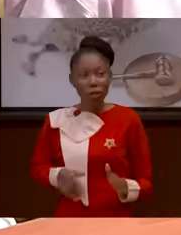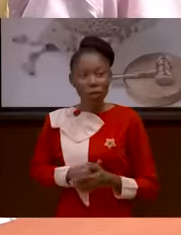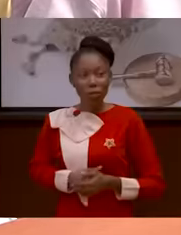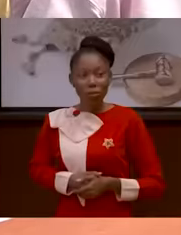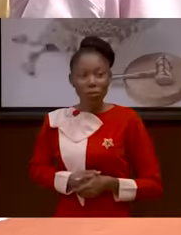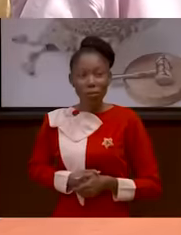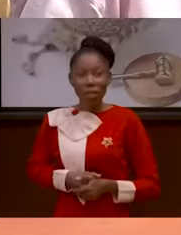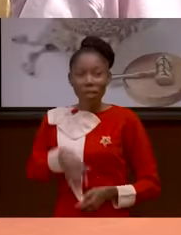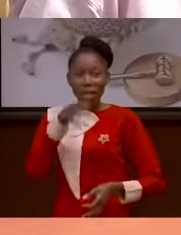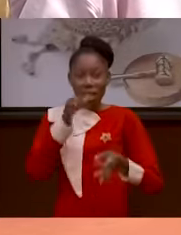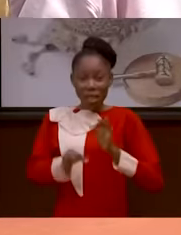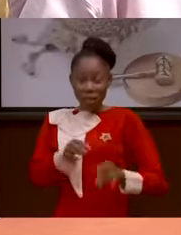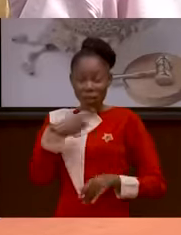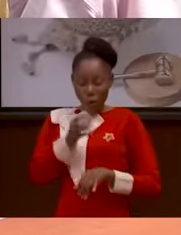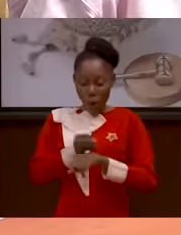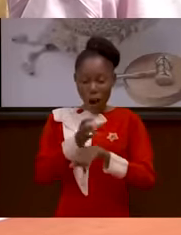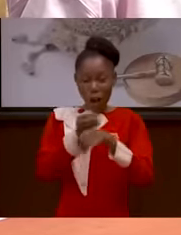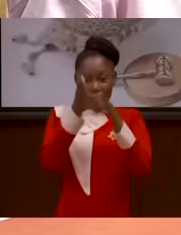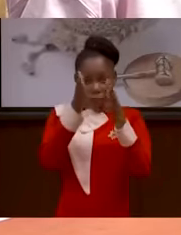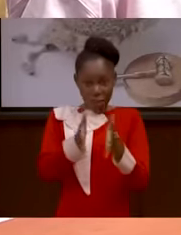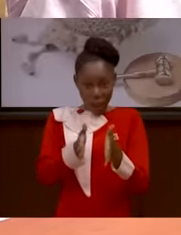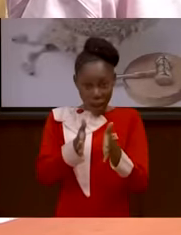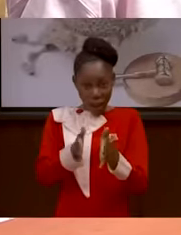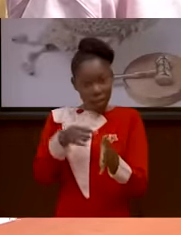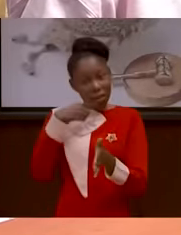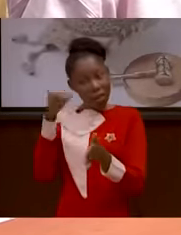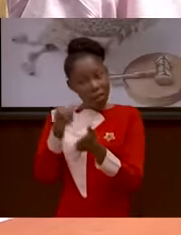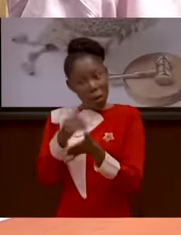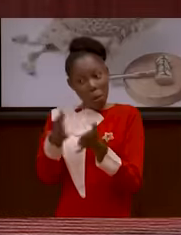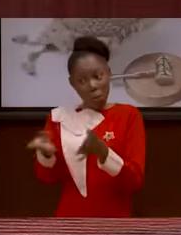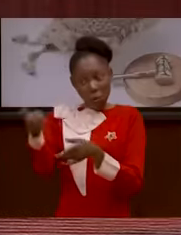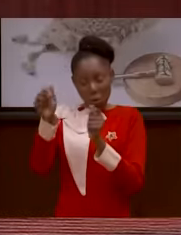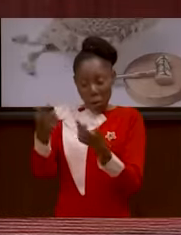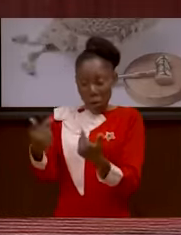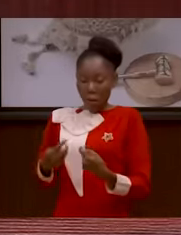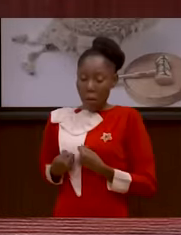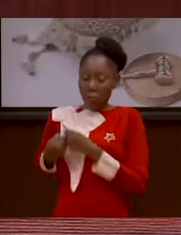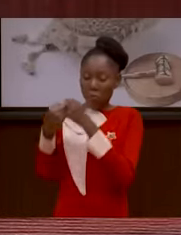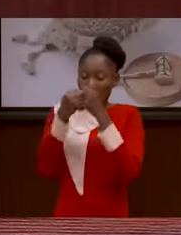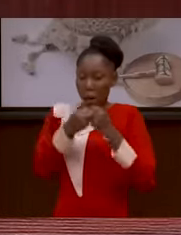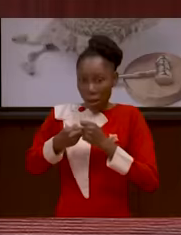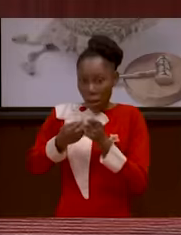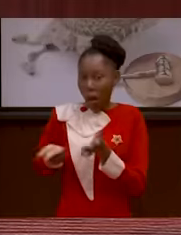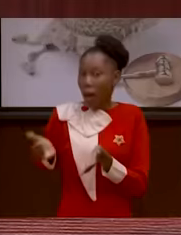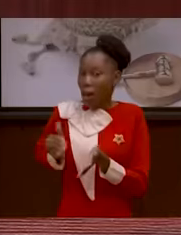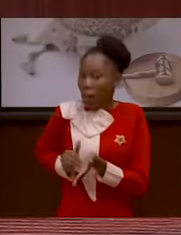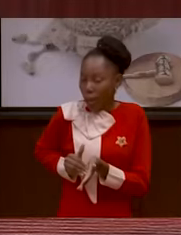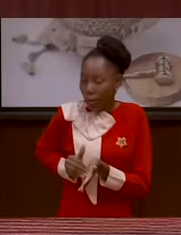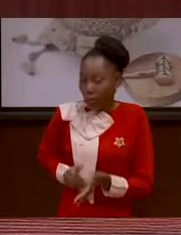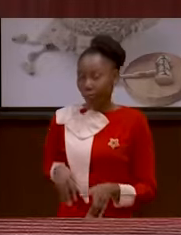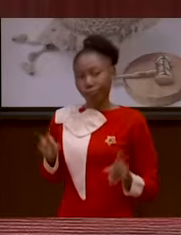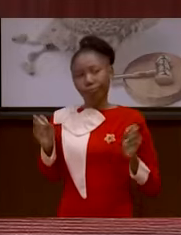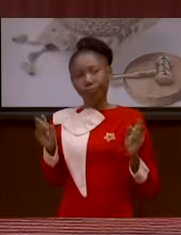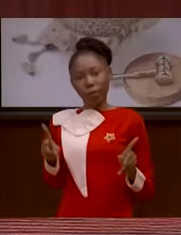counselor sees reason why they should counsel you towards coming back together, it's between you. But for co-parenting,